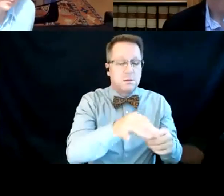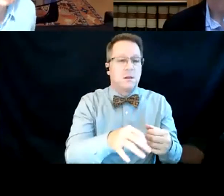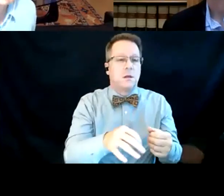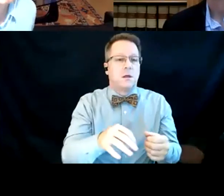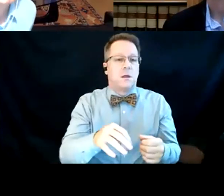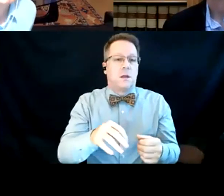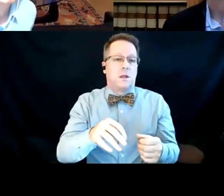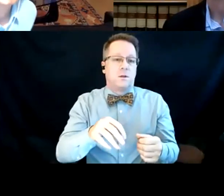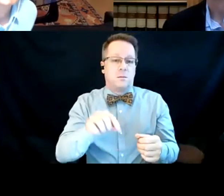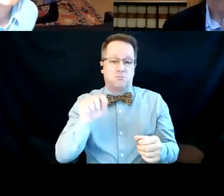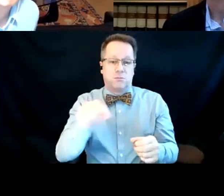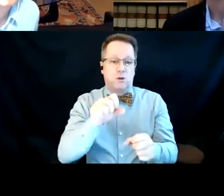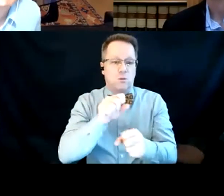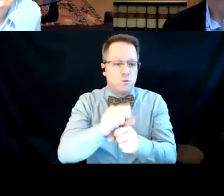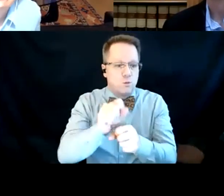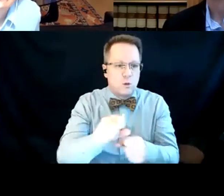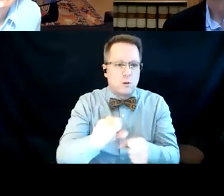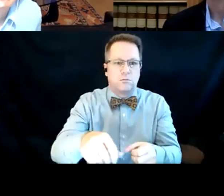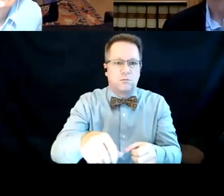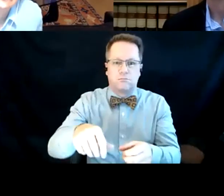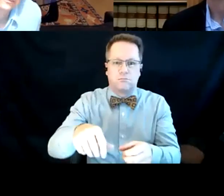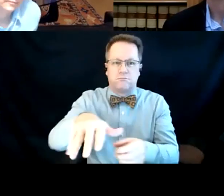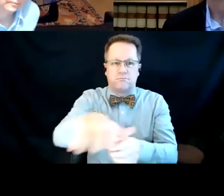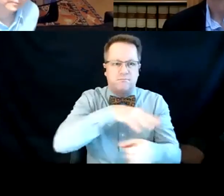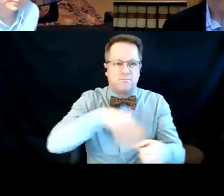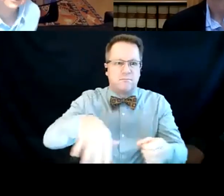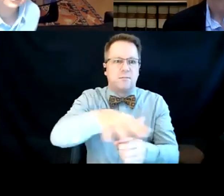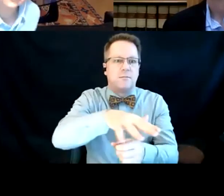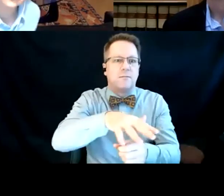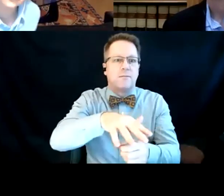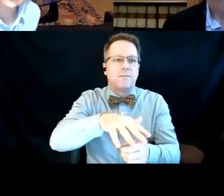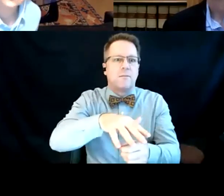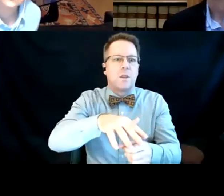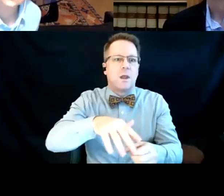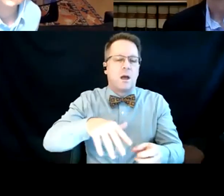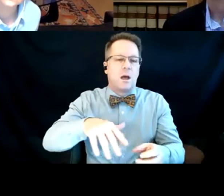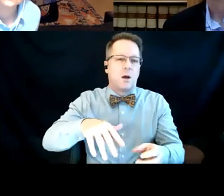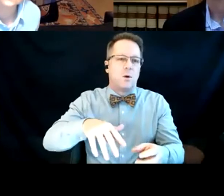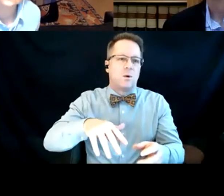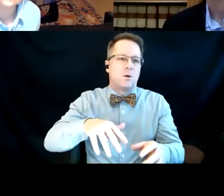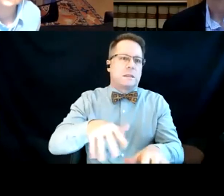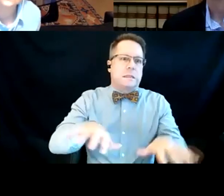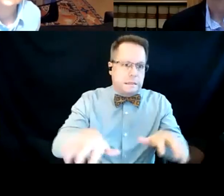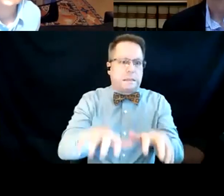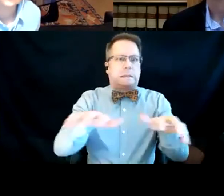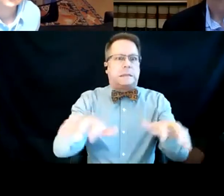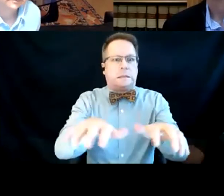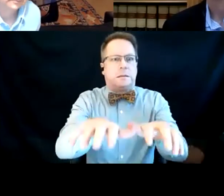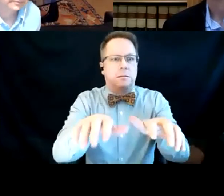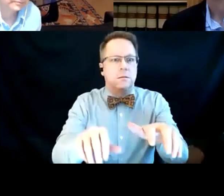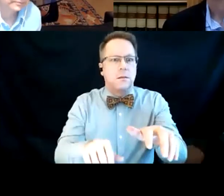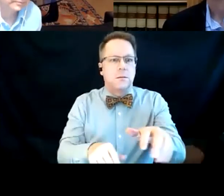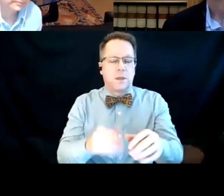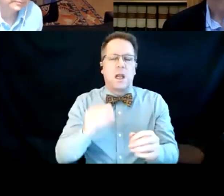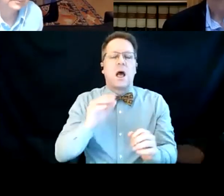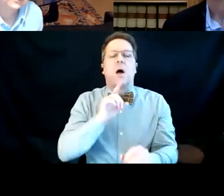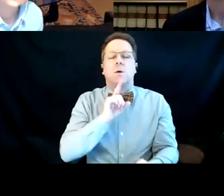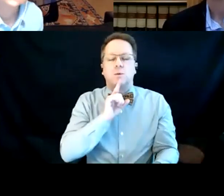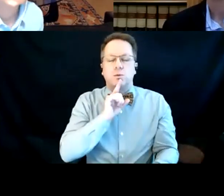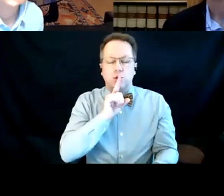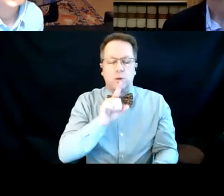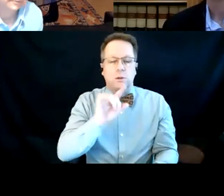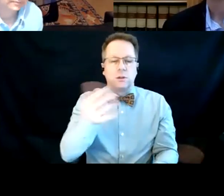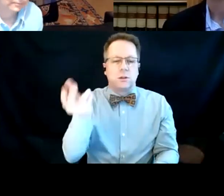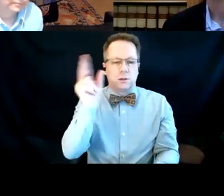shortage that they were able to really help fill the gap on. I'm sure we're going to have issues with that again for January because most